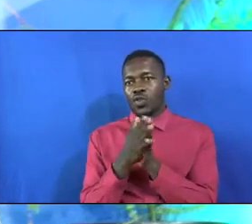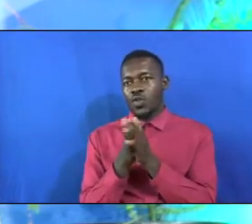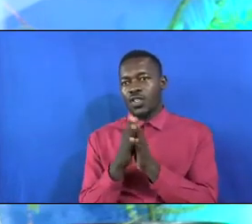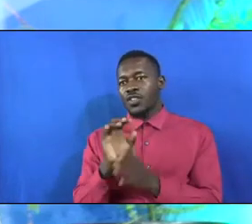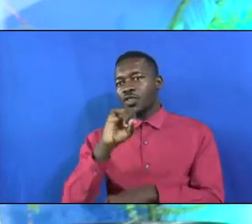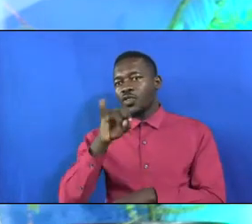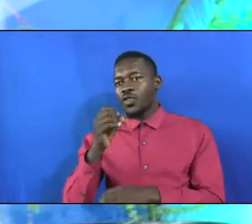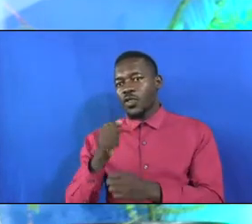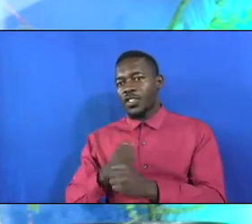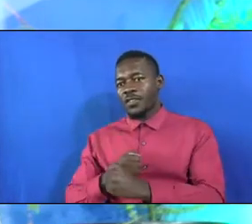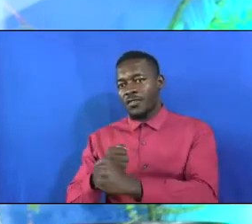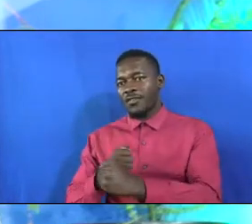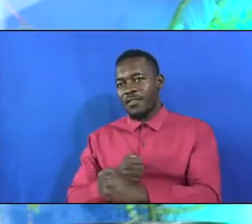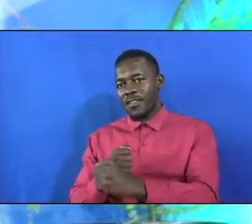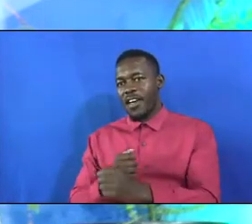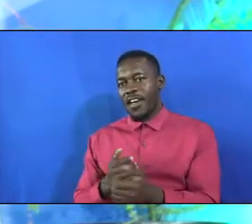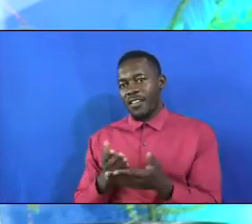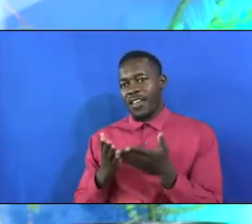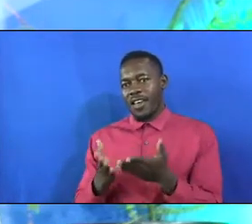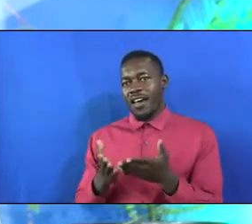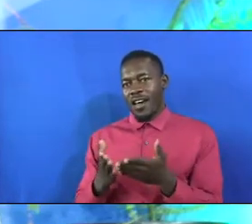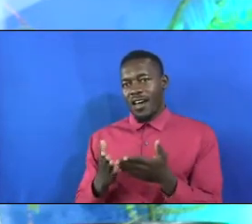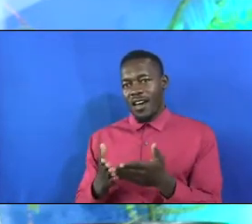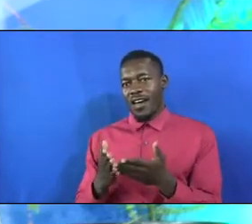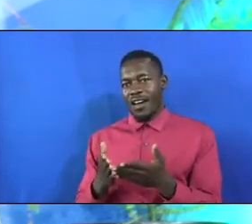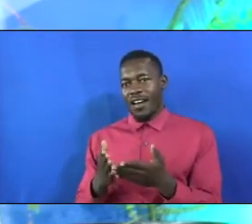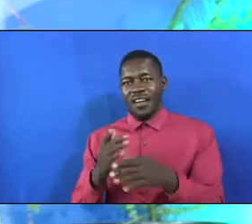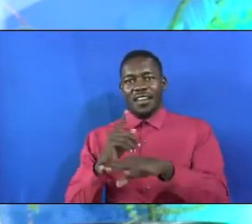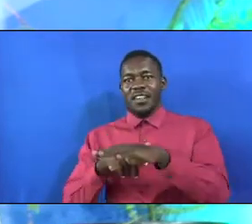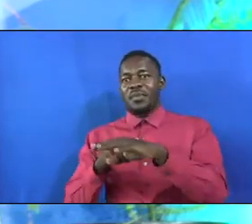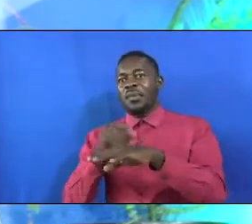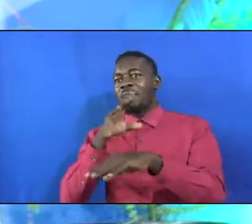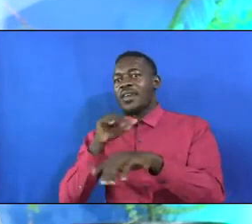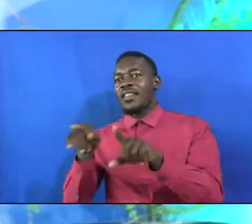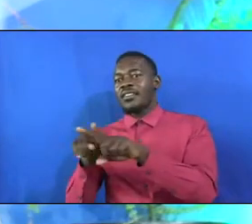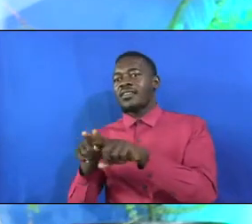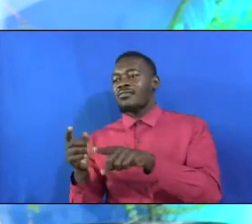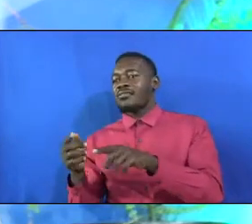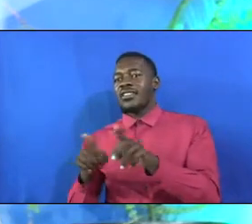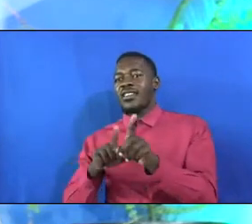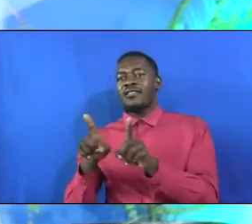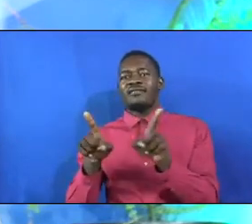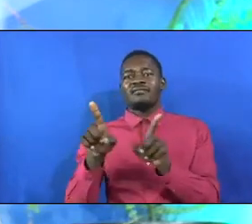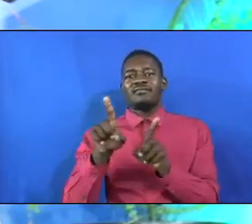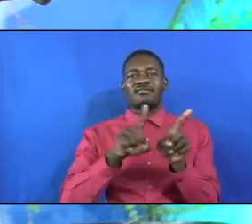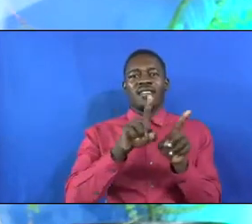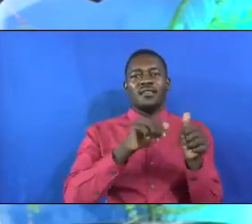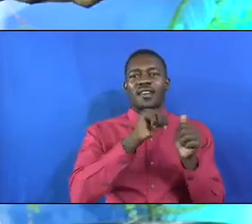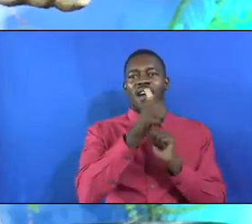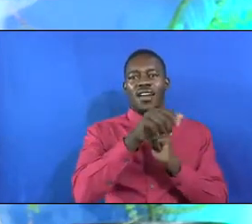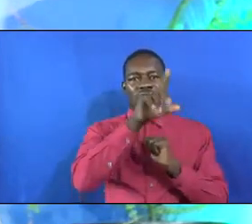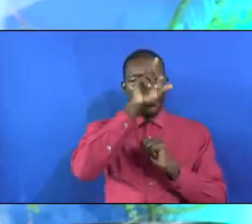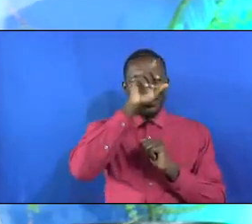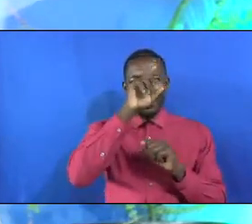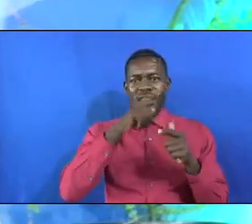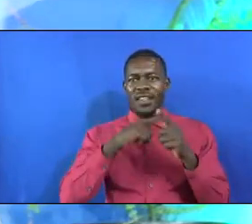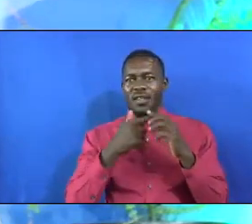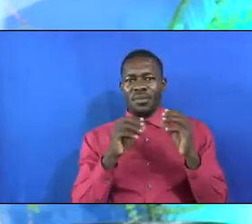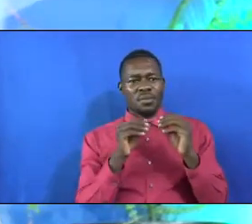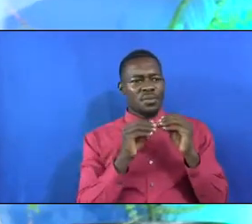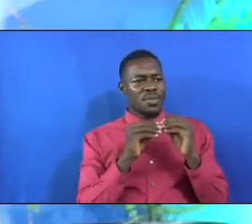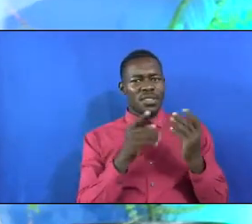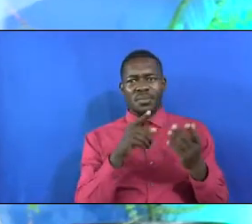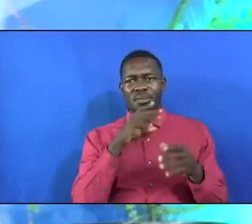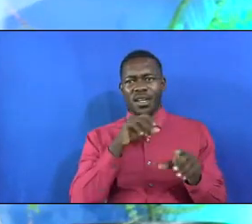Joseph making known himself to the brothers. So what had happened before, there was, so Jacob, Joseph has gone through